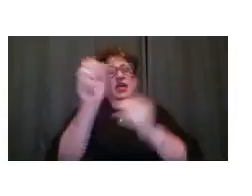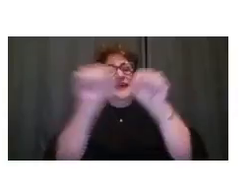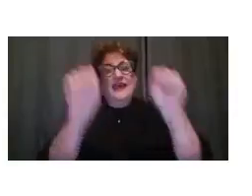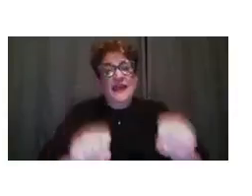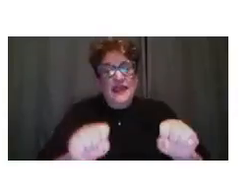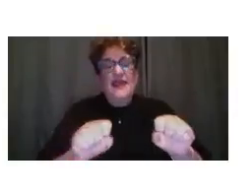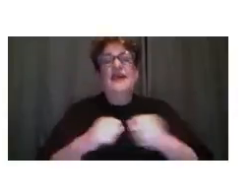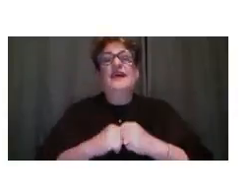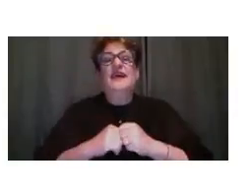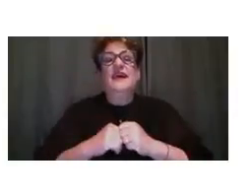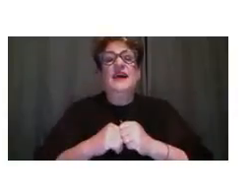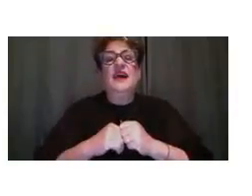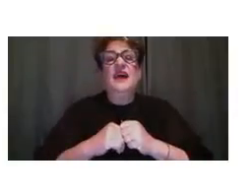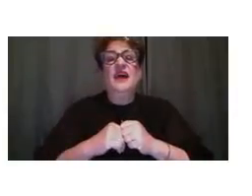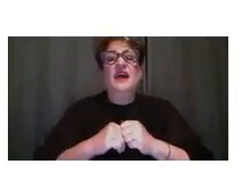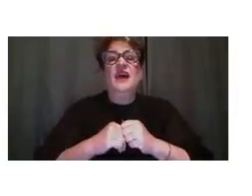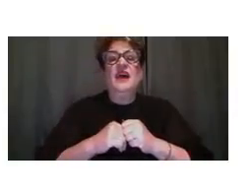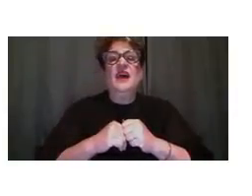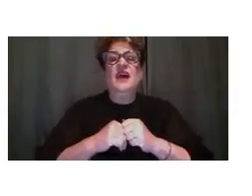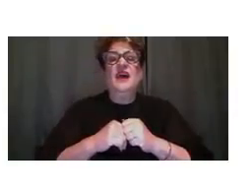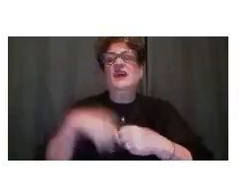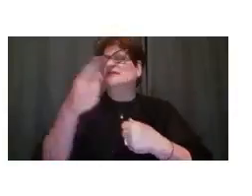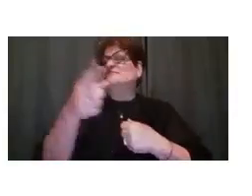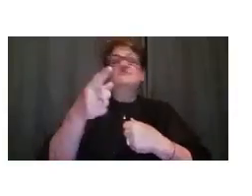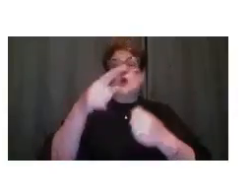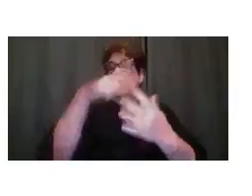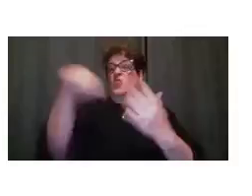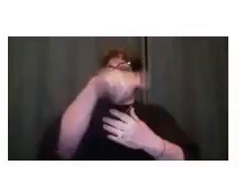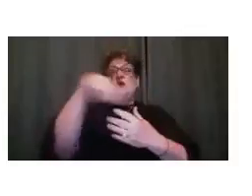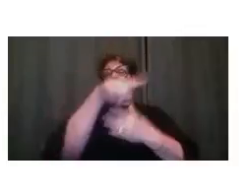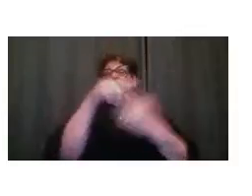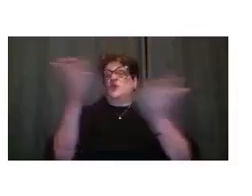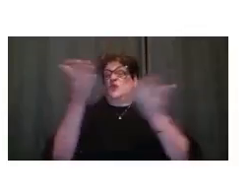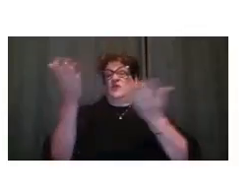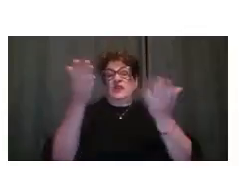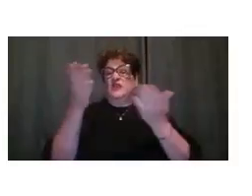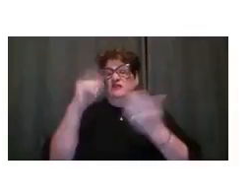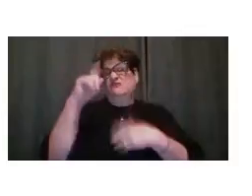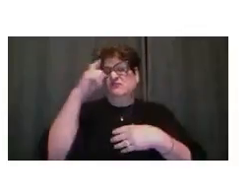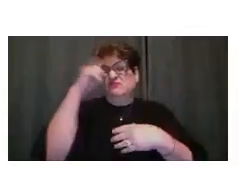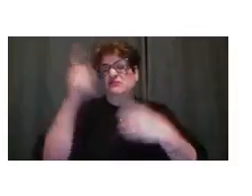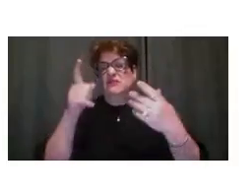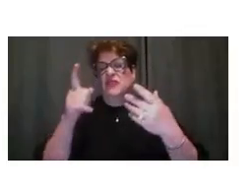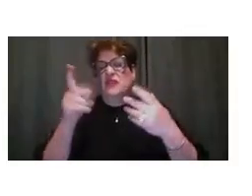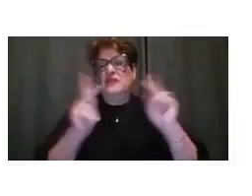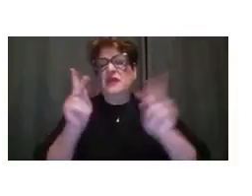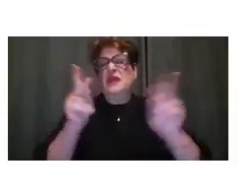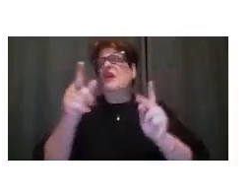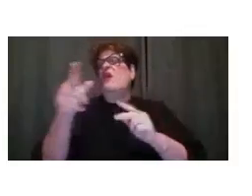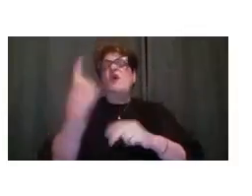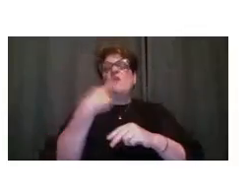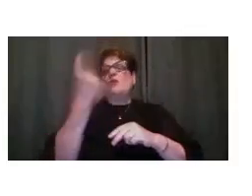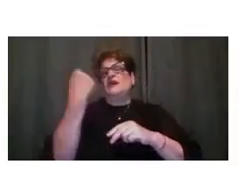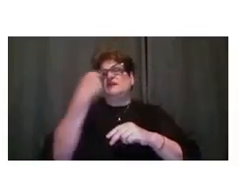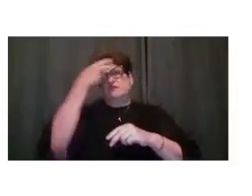diagnose you and put a label on you. I want each and